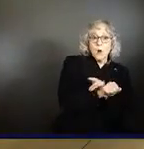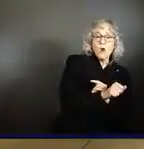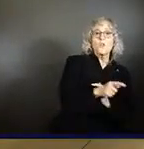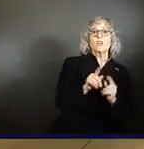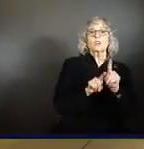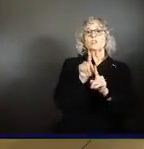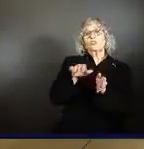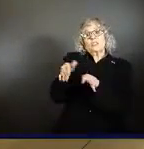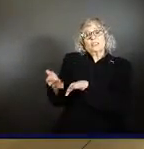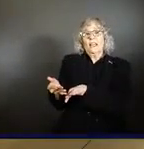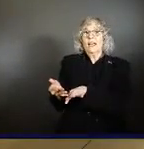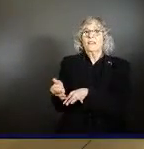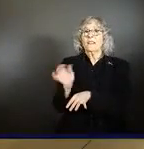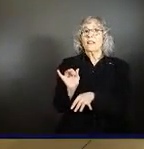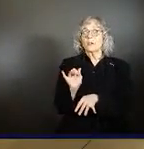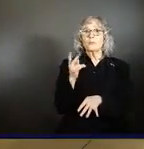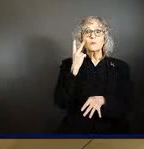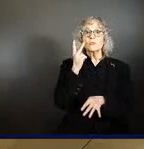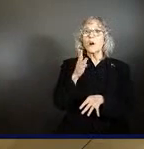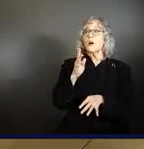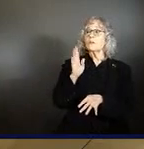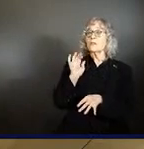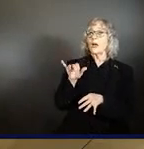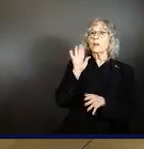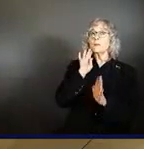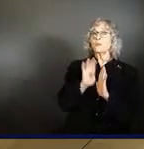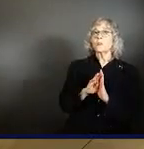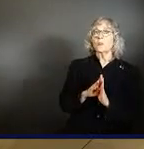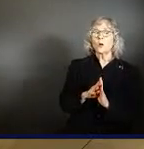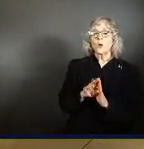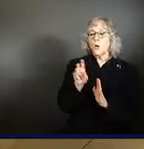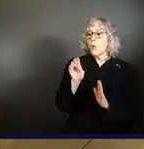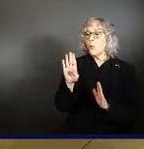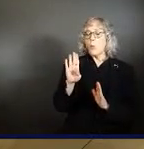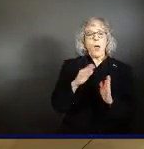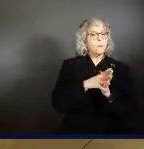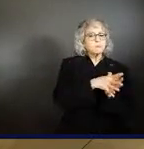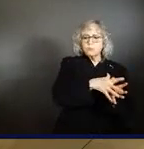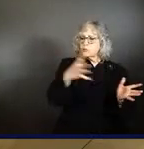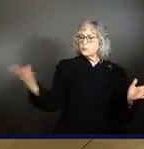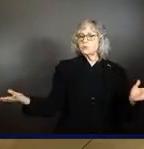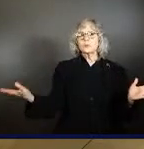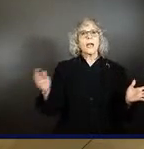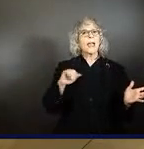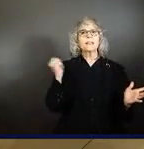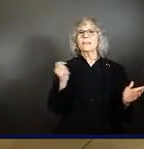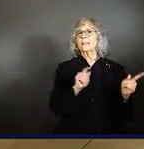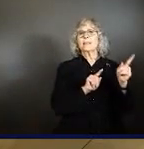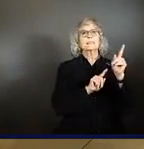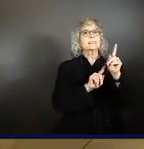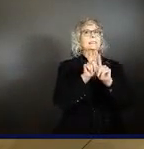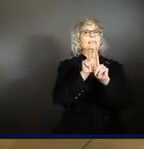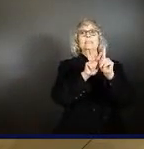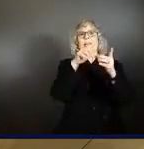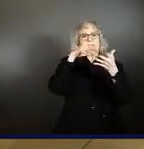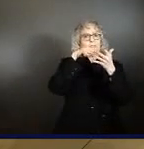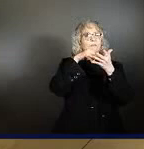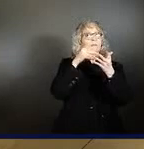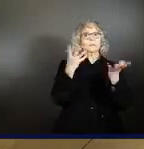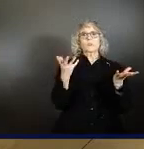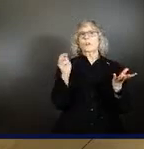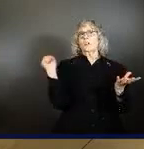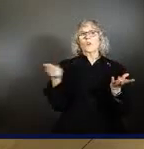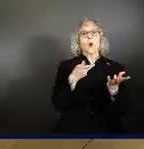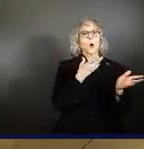of the southern ring. Really, Webb spans the gamut of anything astronomical, and we have all of that planned in the first